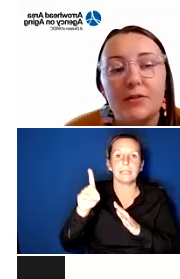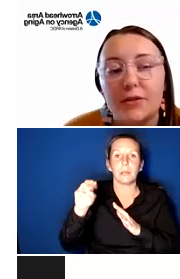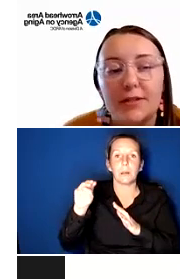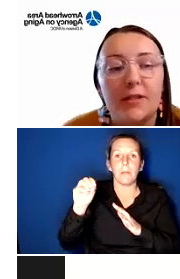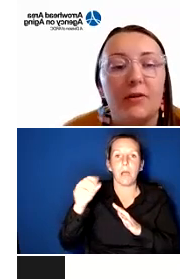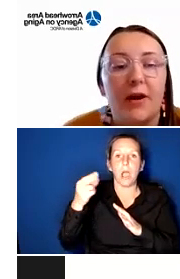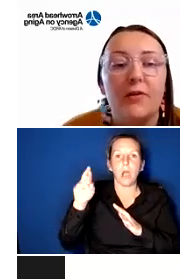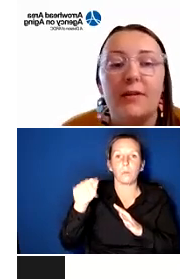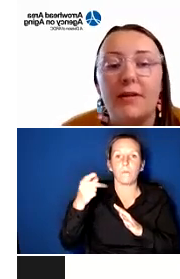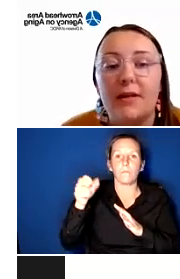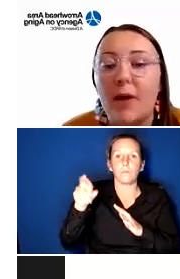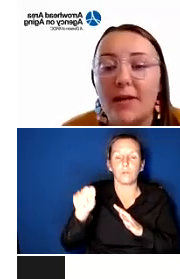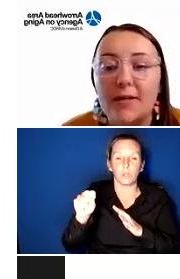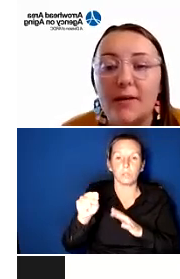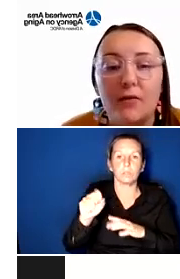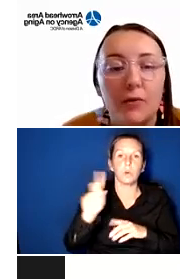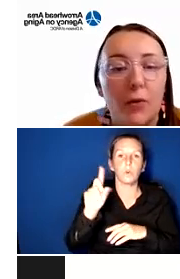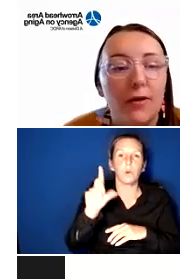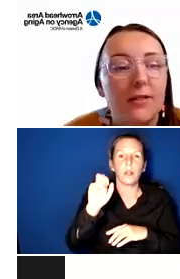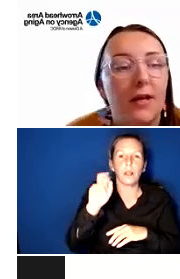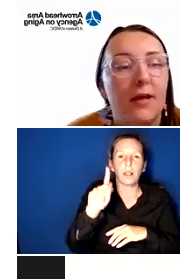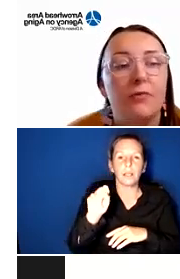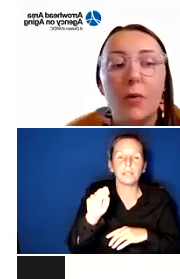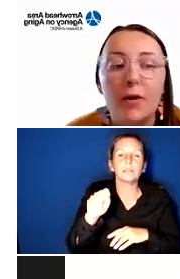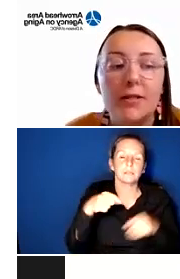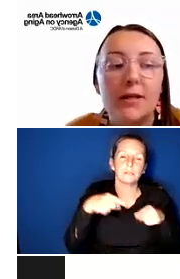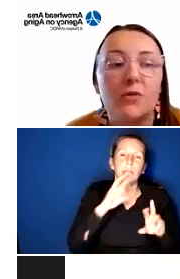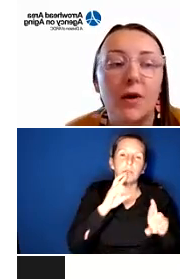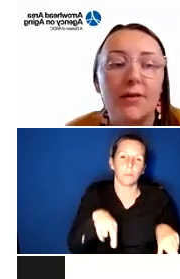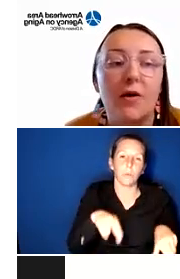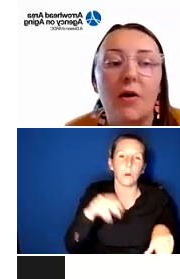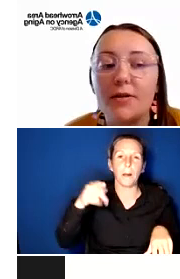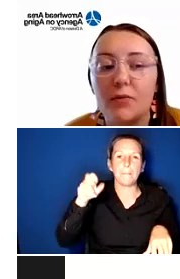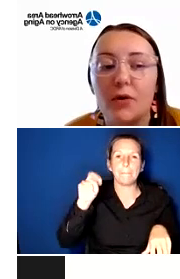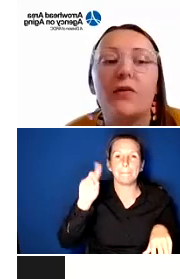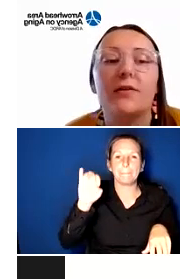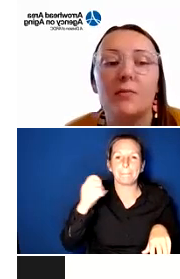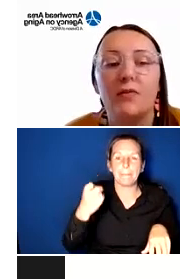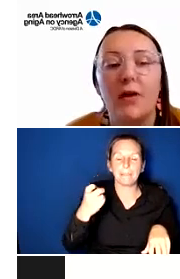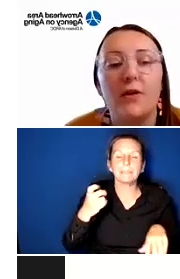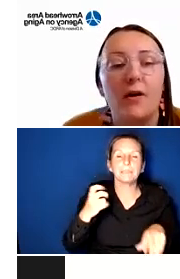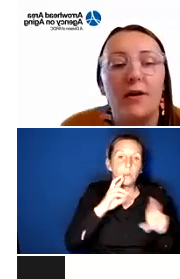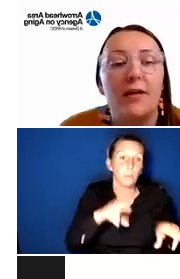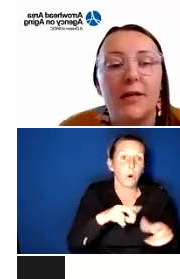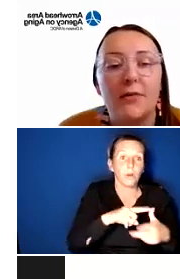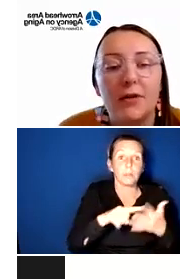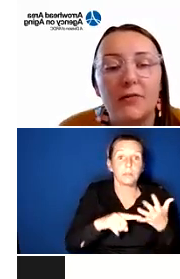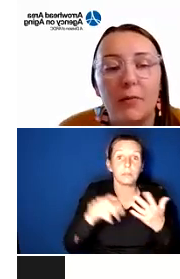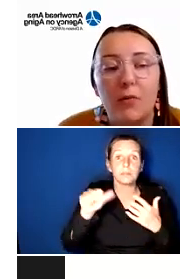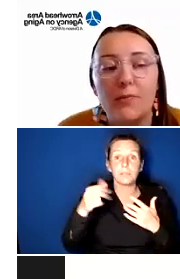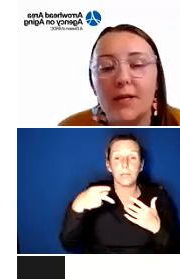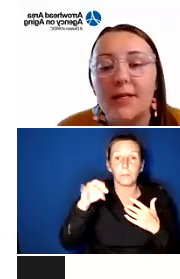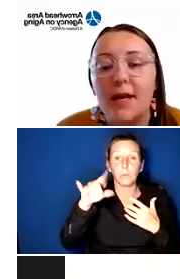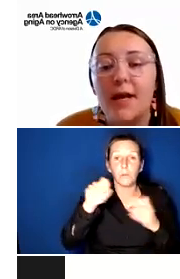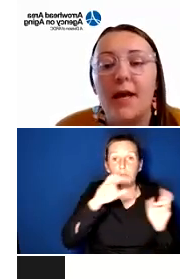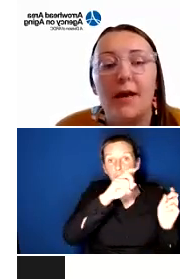to these sources can be found in the appendix of the report, and the report, as well as all 10 profiles, can be found on and downloaded from